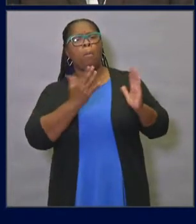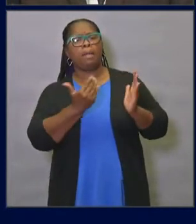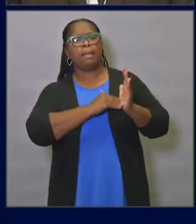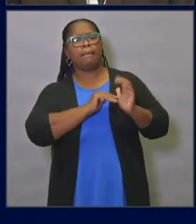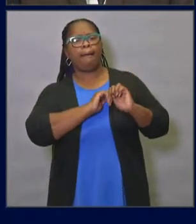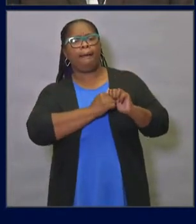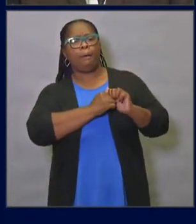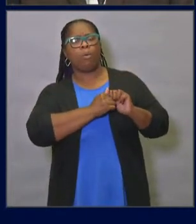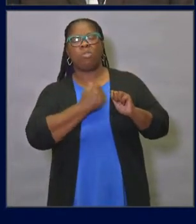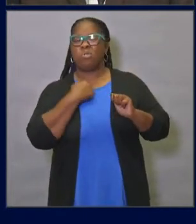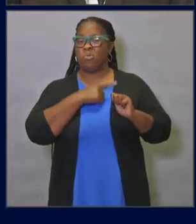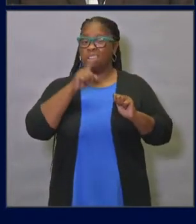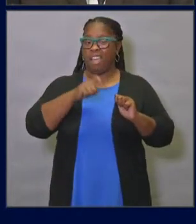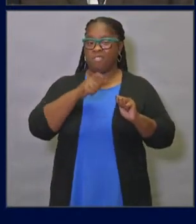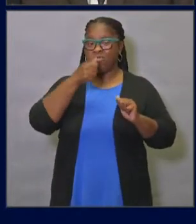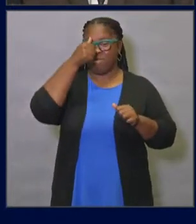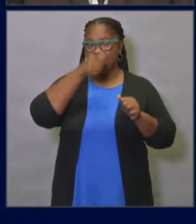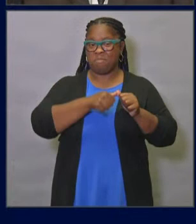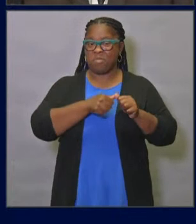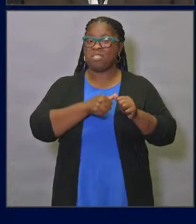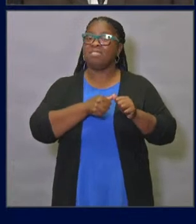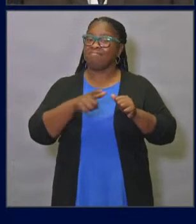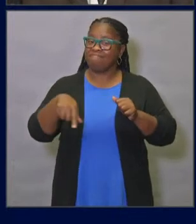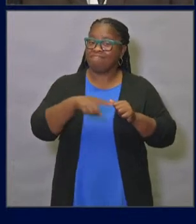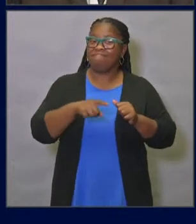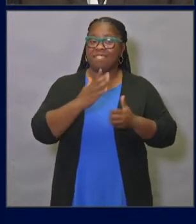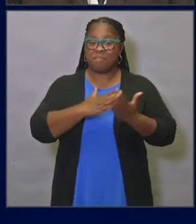most vulnerable to serious illness and death are doing.